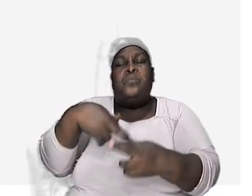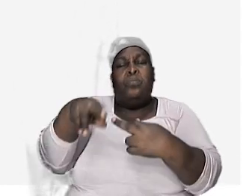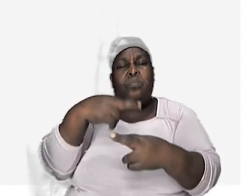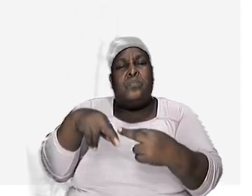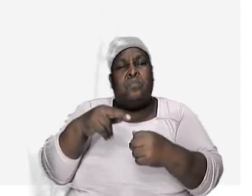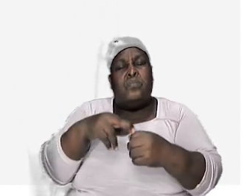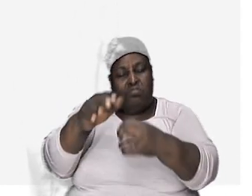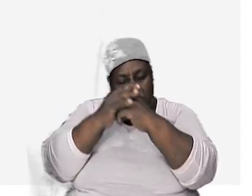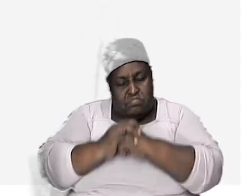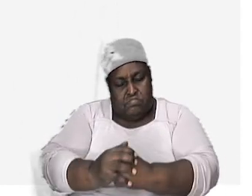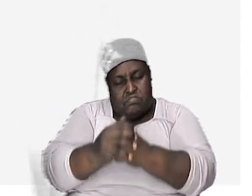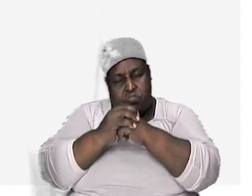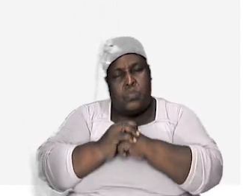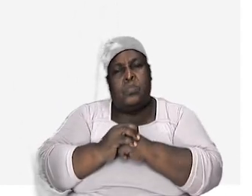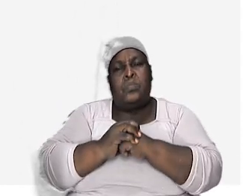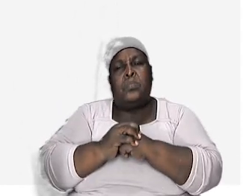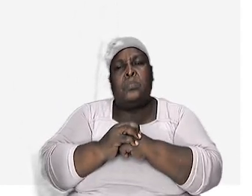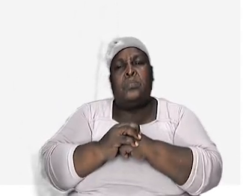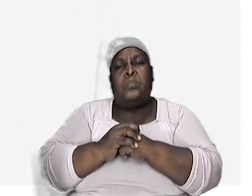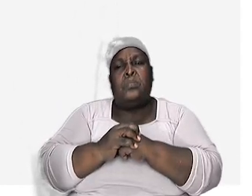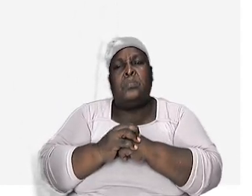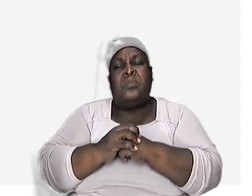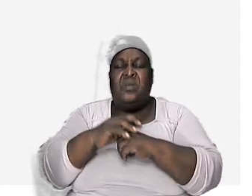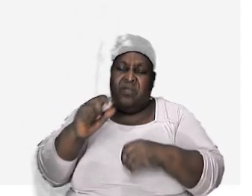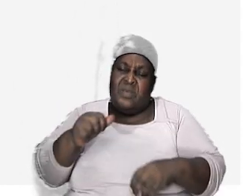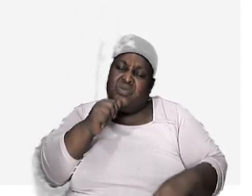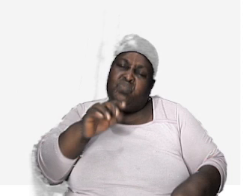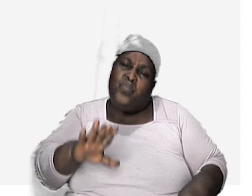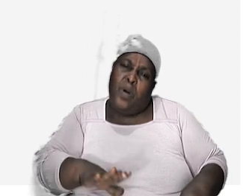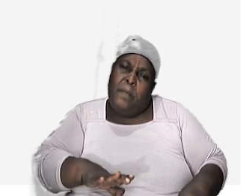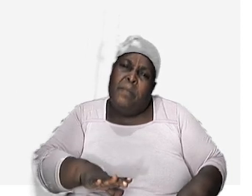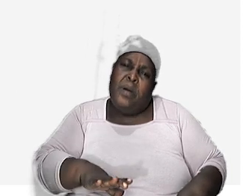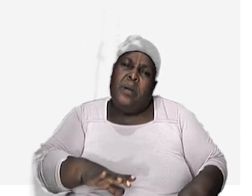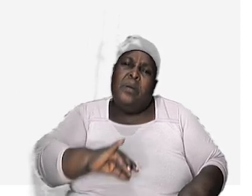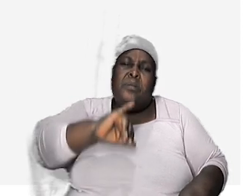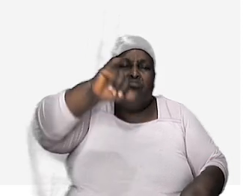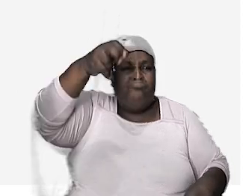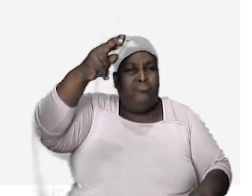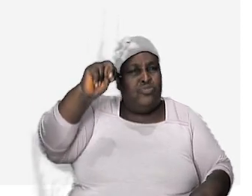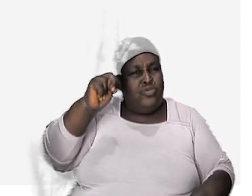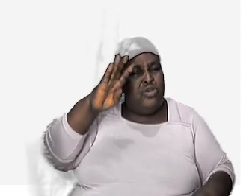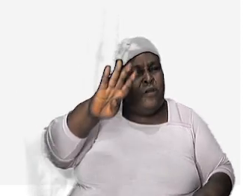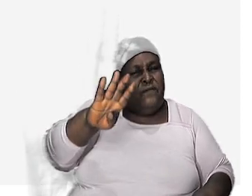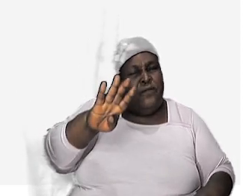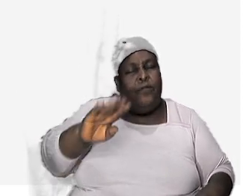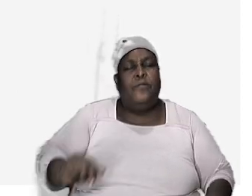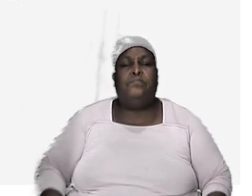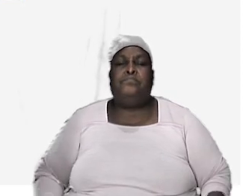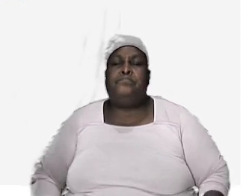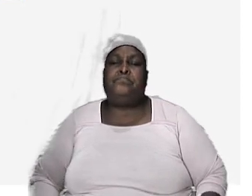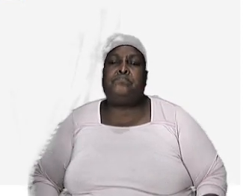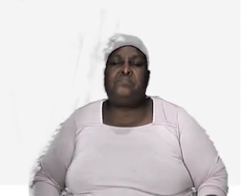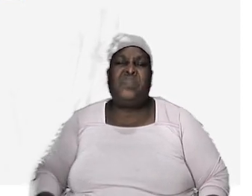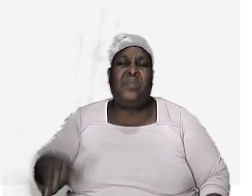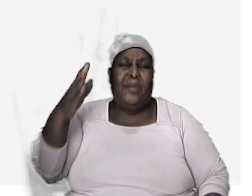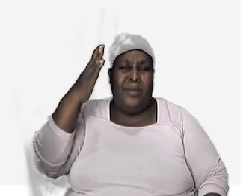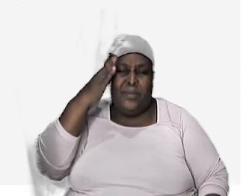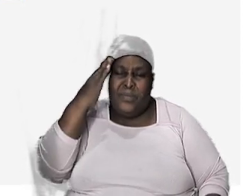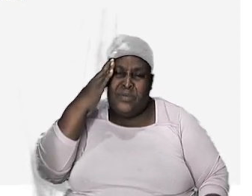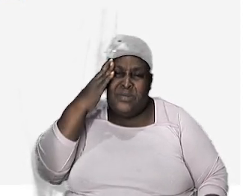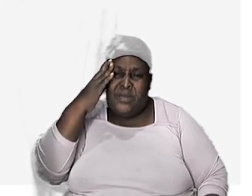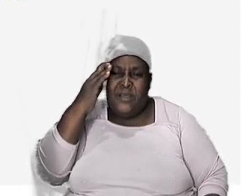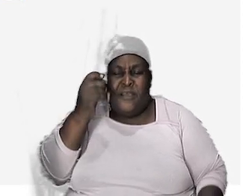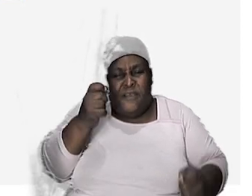worship, let us look at this woman in St. John chapter 4. We're going to notice